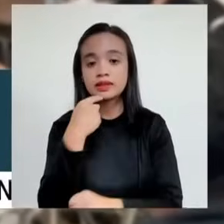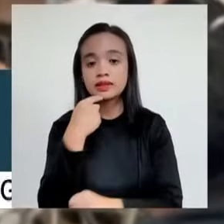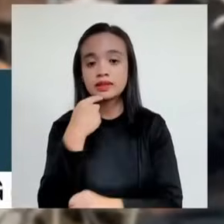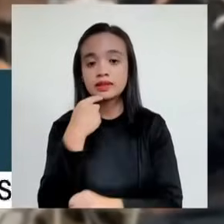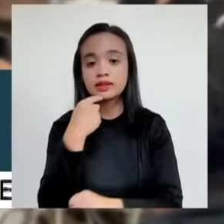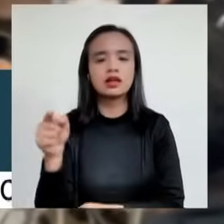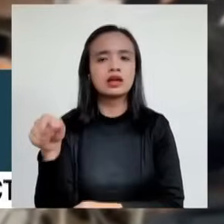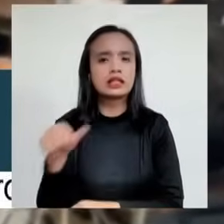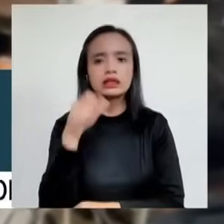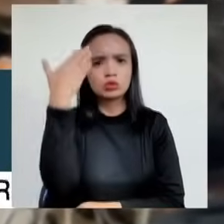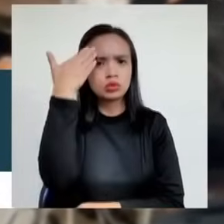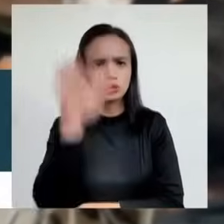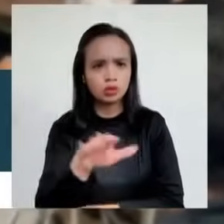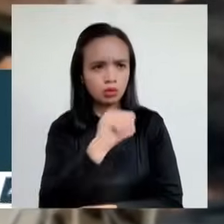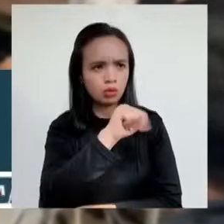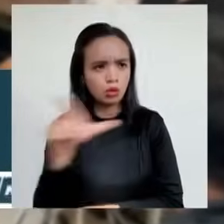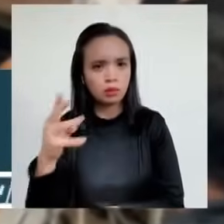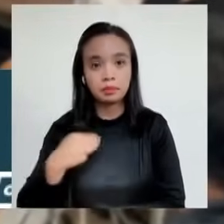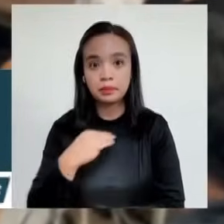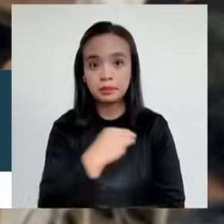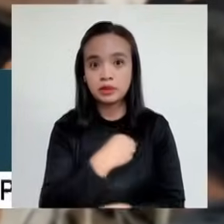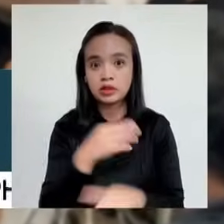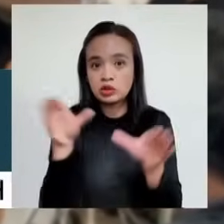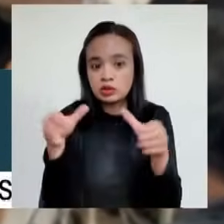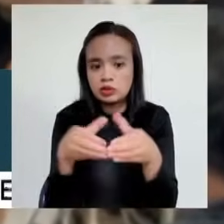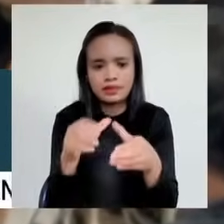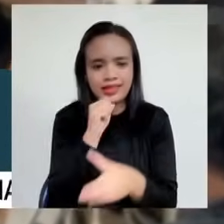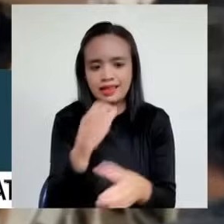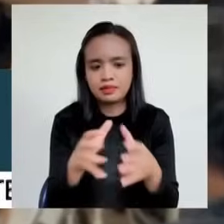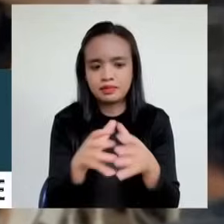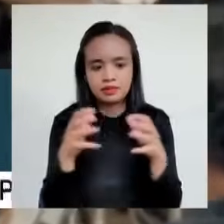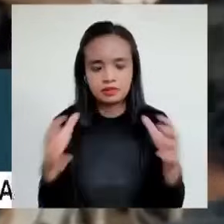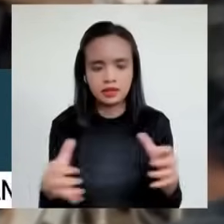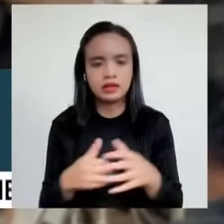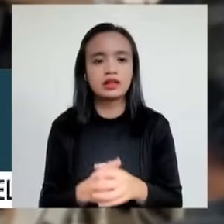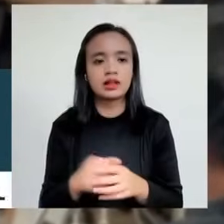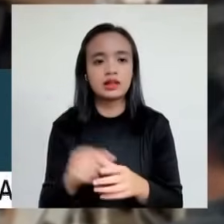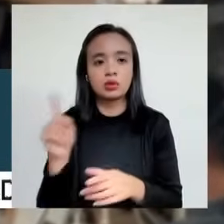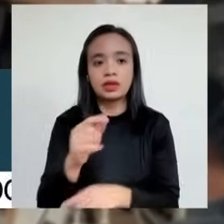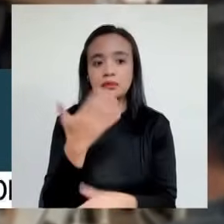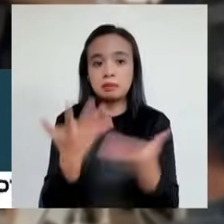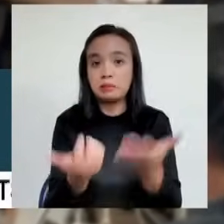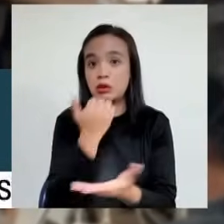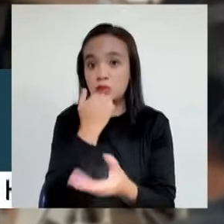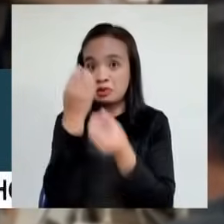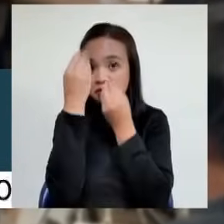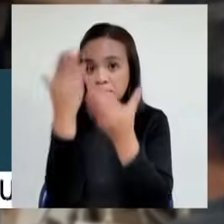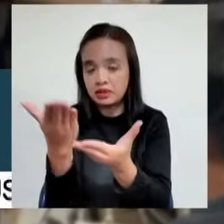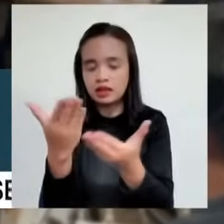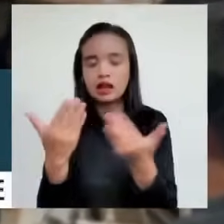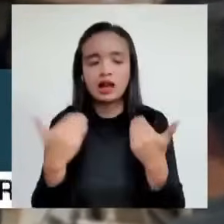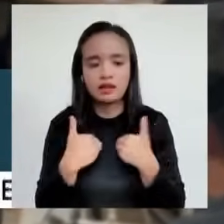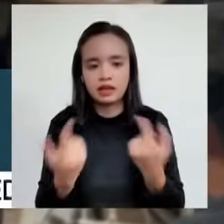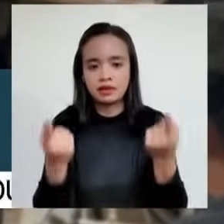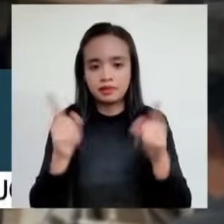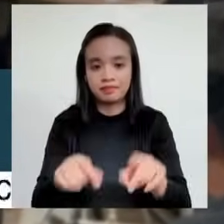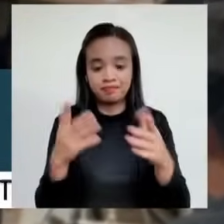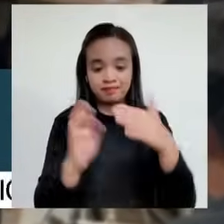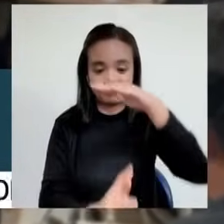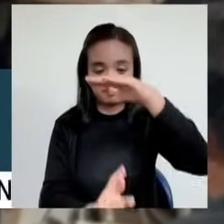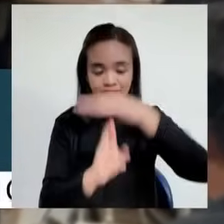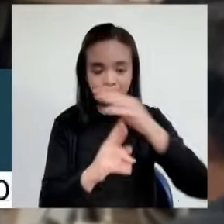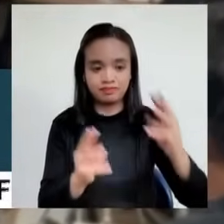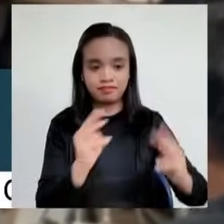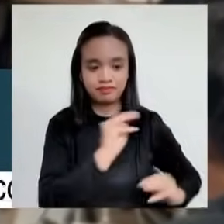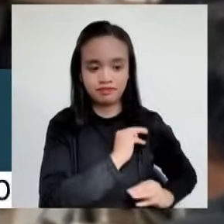know all of the members of their group that well. He theorizes that misinformation might have happened. The retired officials say what Storm and TN